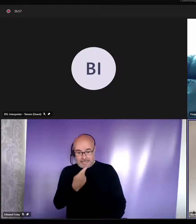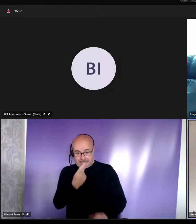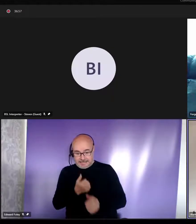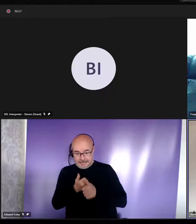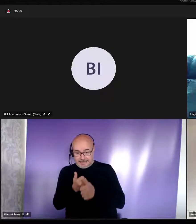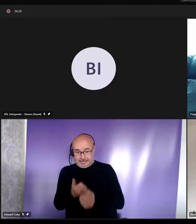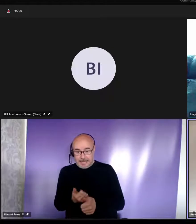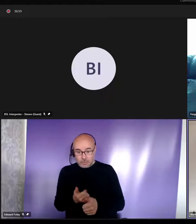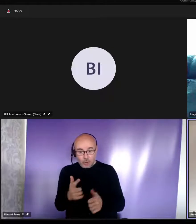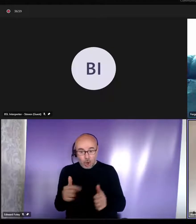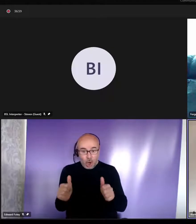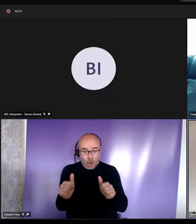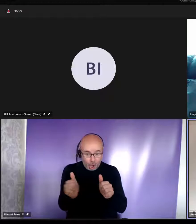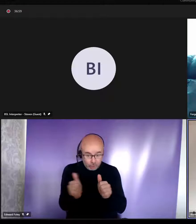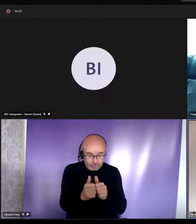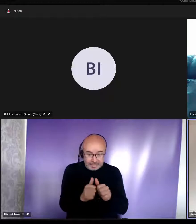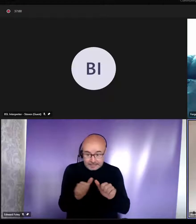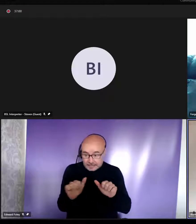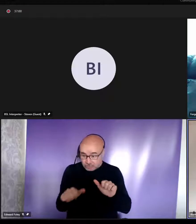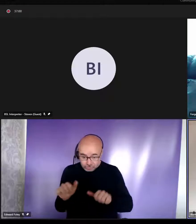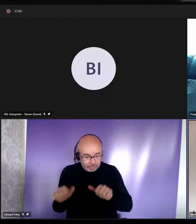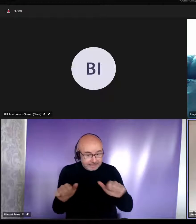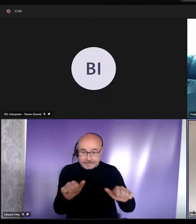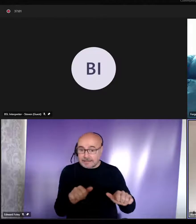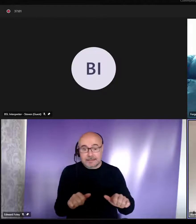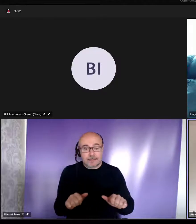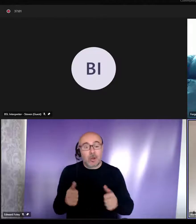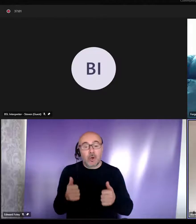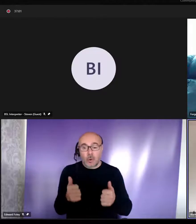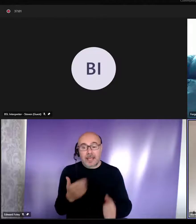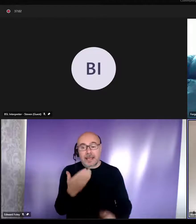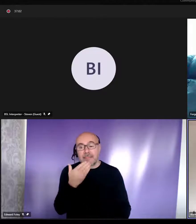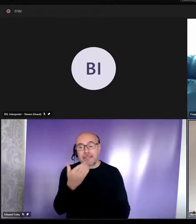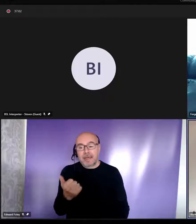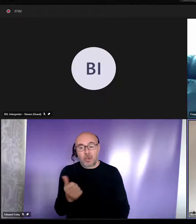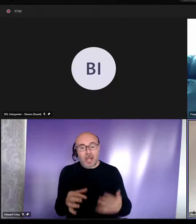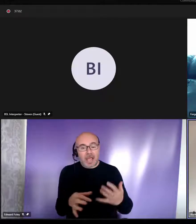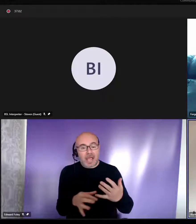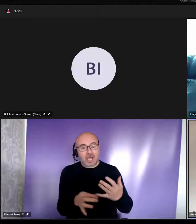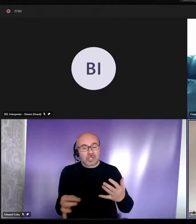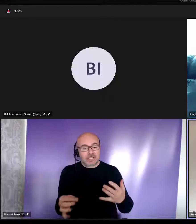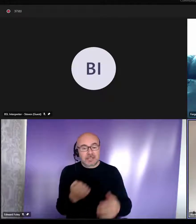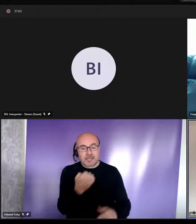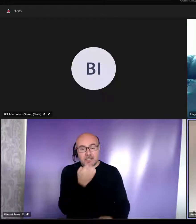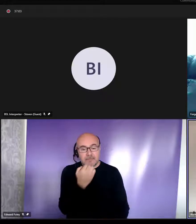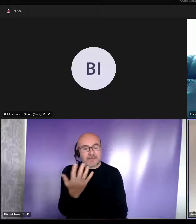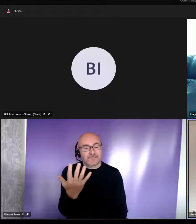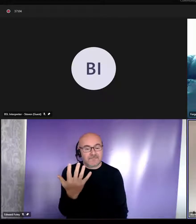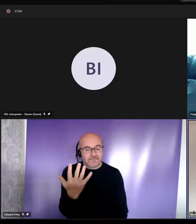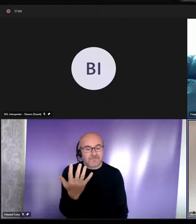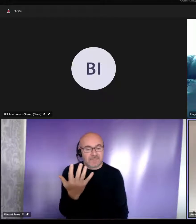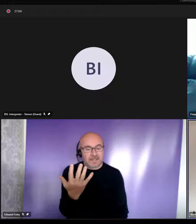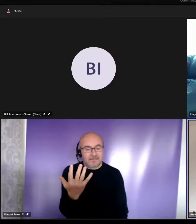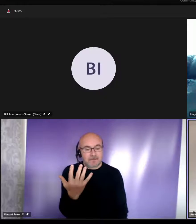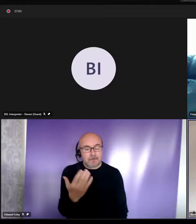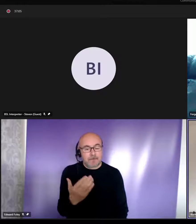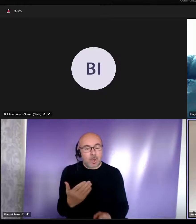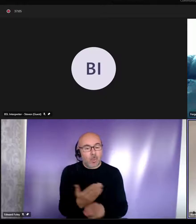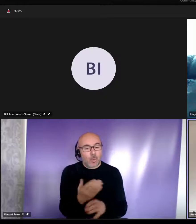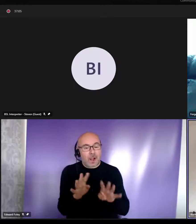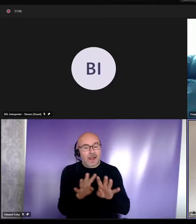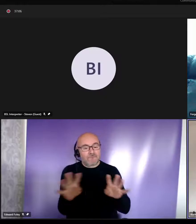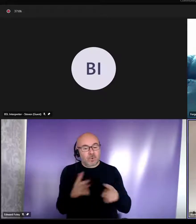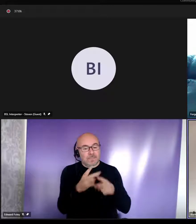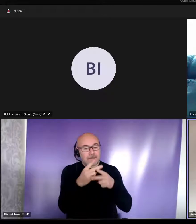report? Agreed. Okay, thank you. We'll go on to agenda item number 5, which is workforce monitoring,